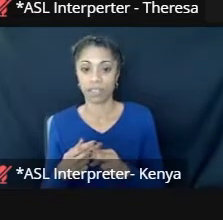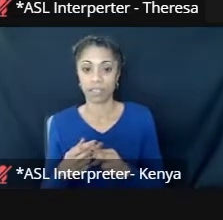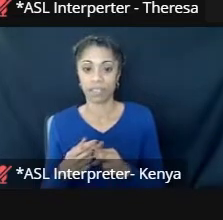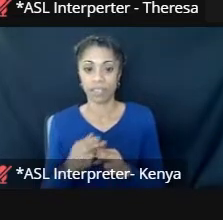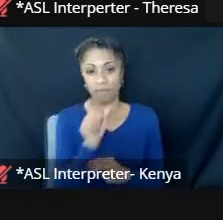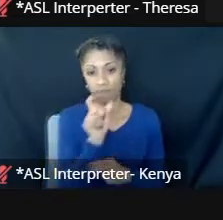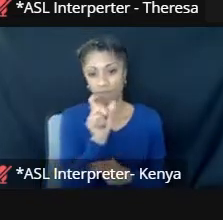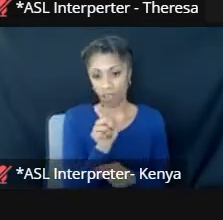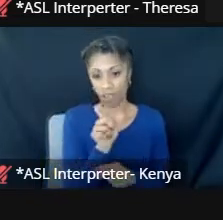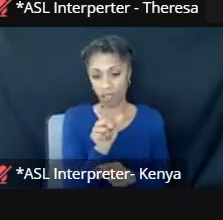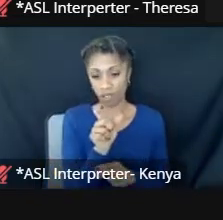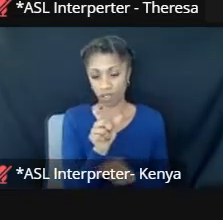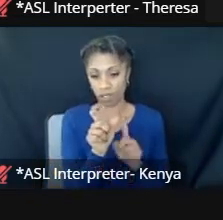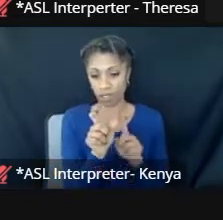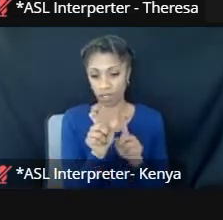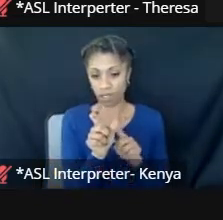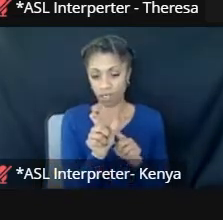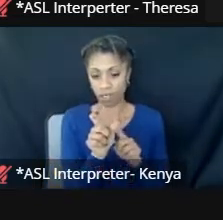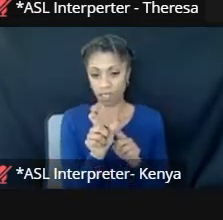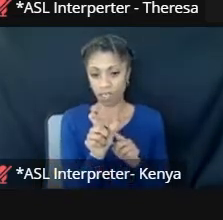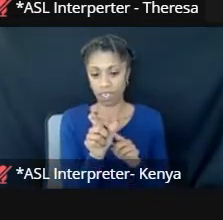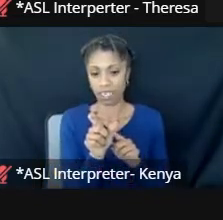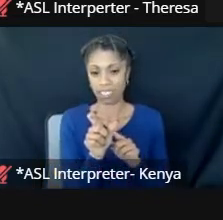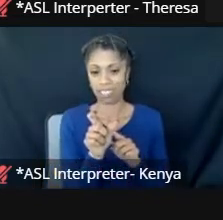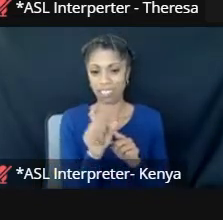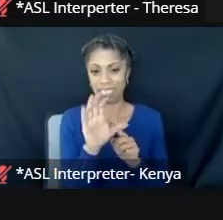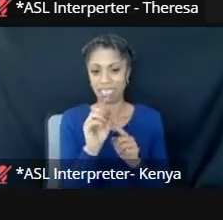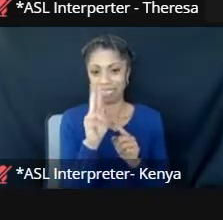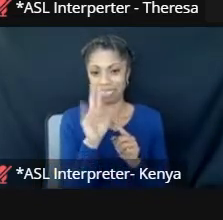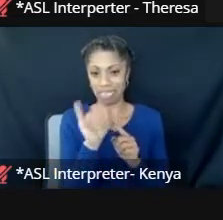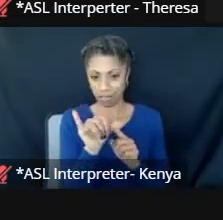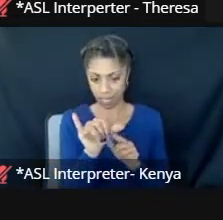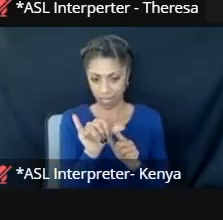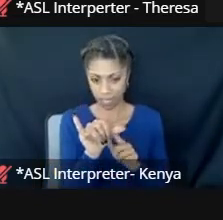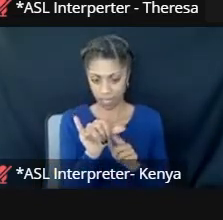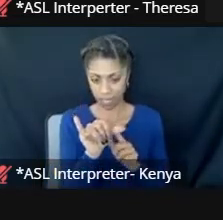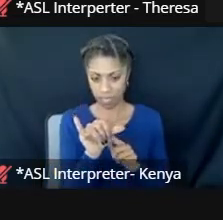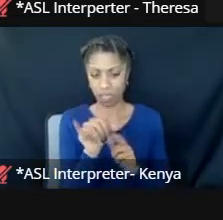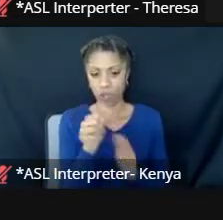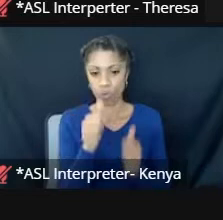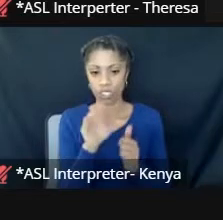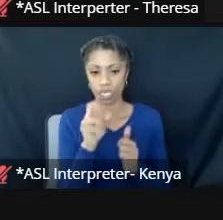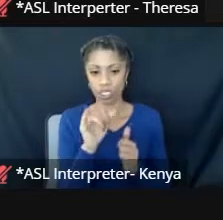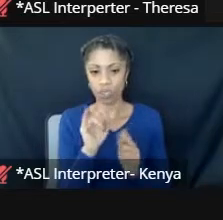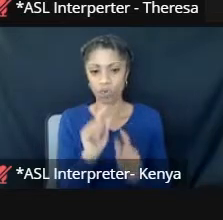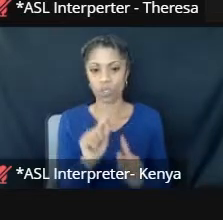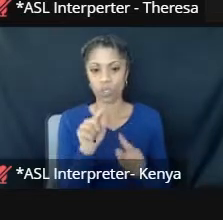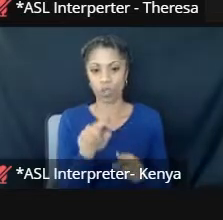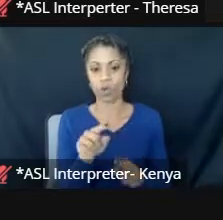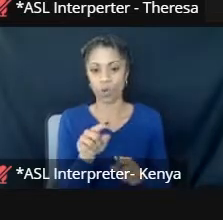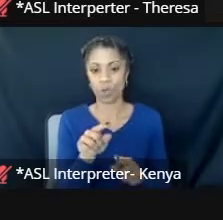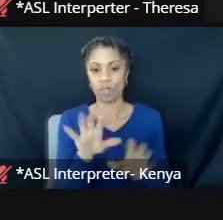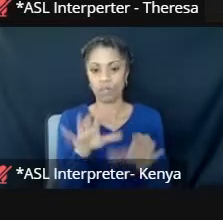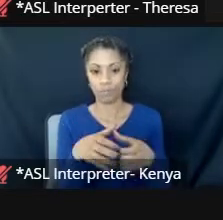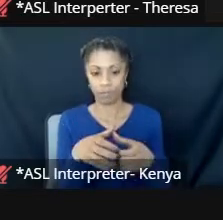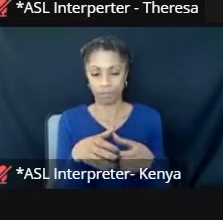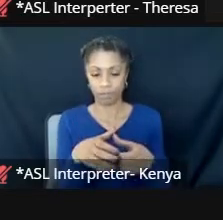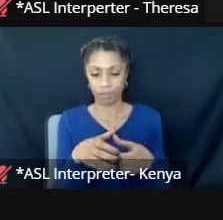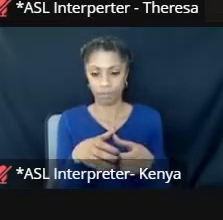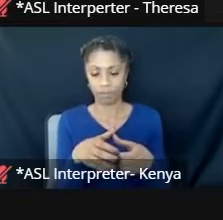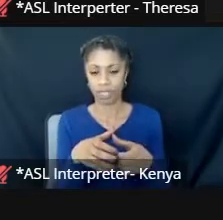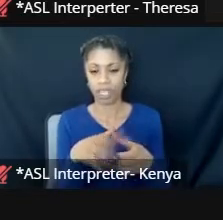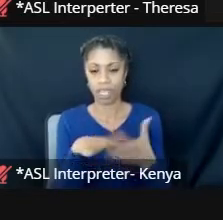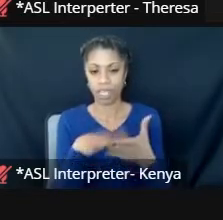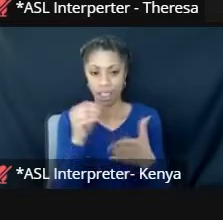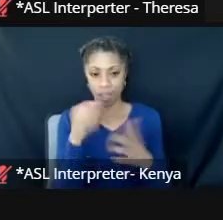of your name as the county that you are going to go and learn from. And when we go into breakout groups,